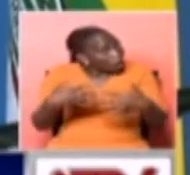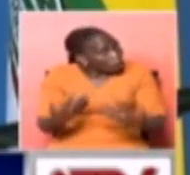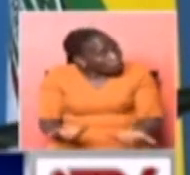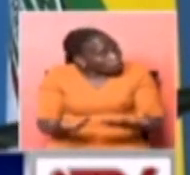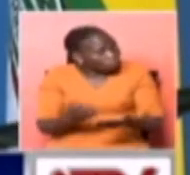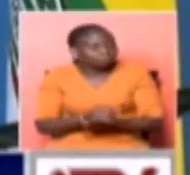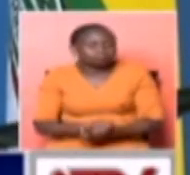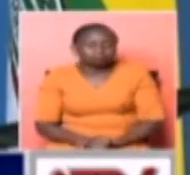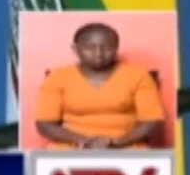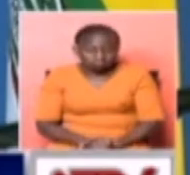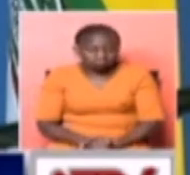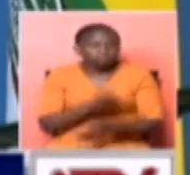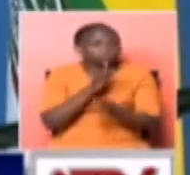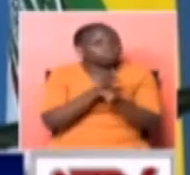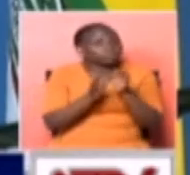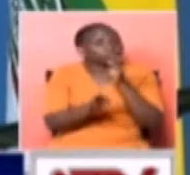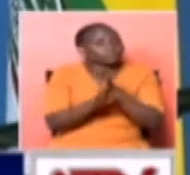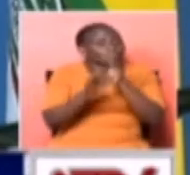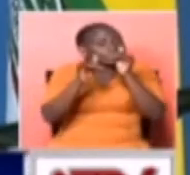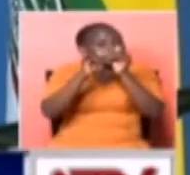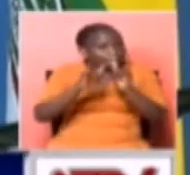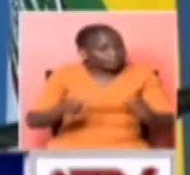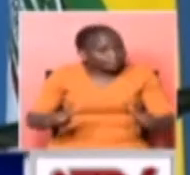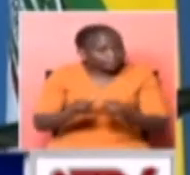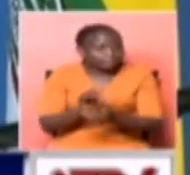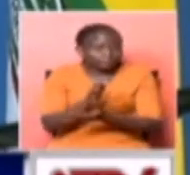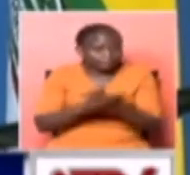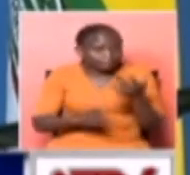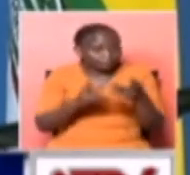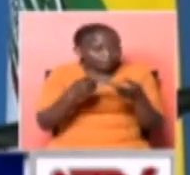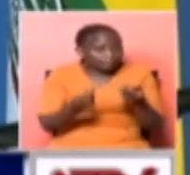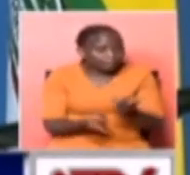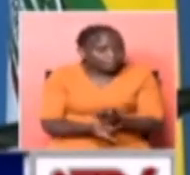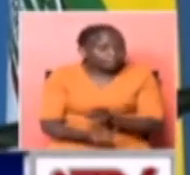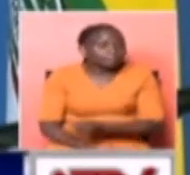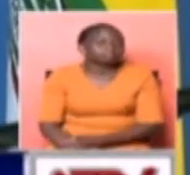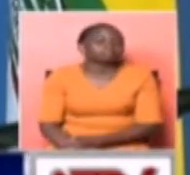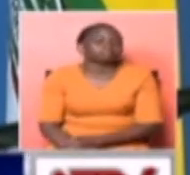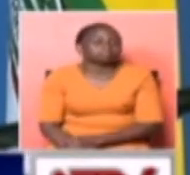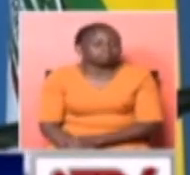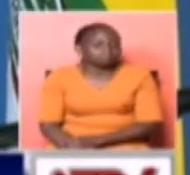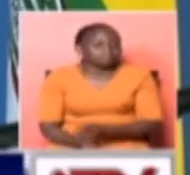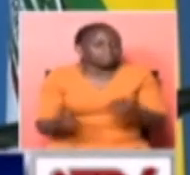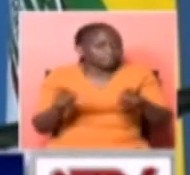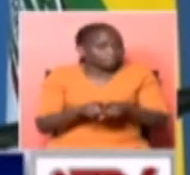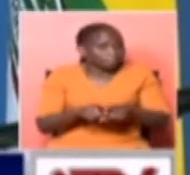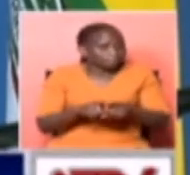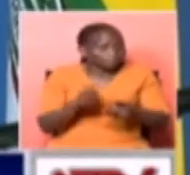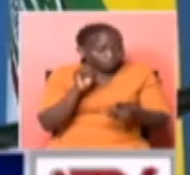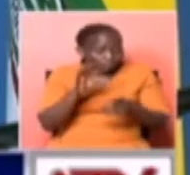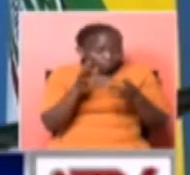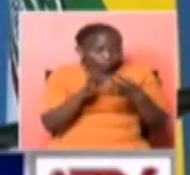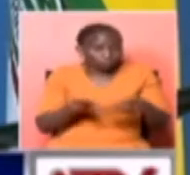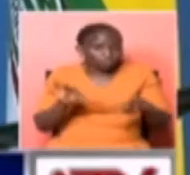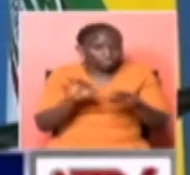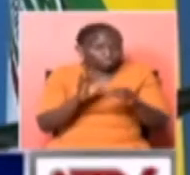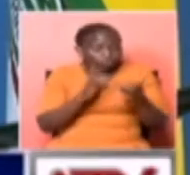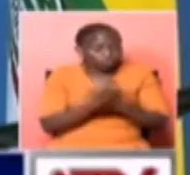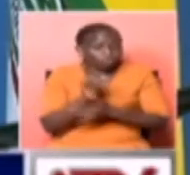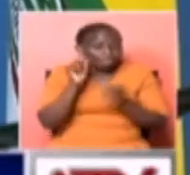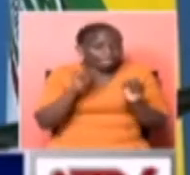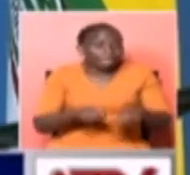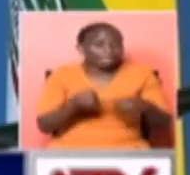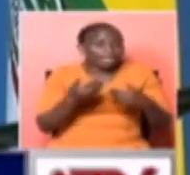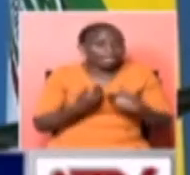tents in some places, and if it became necessary, we